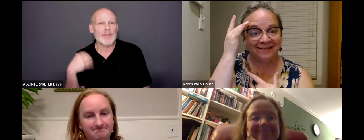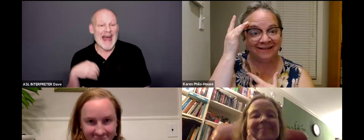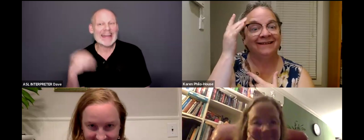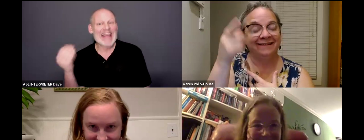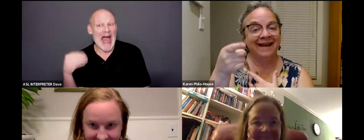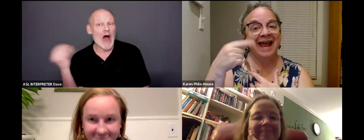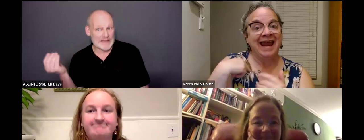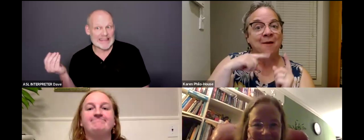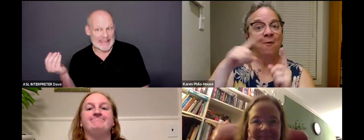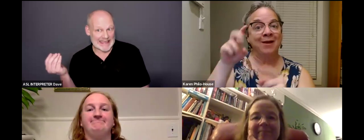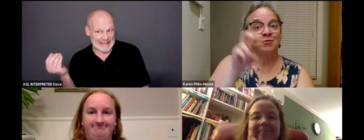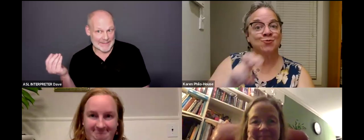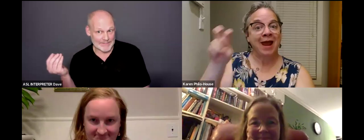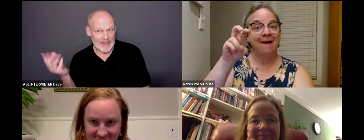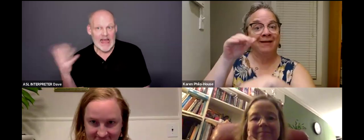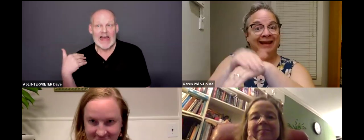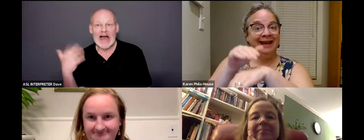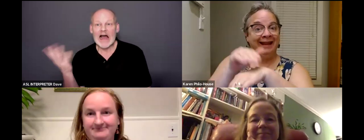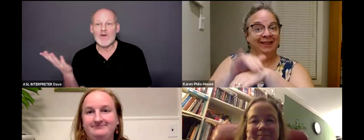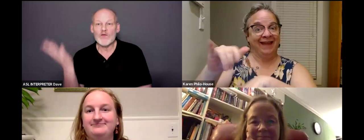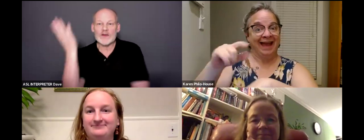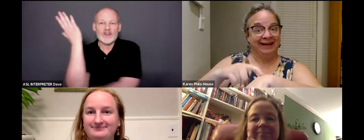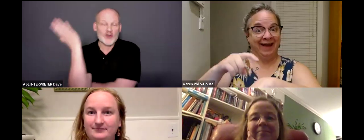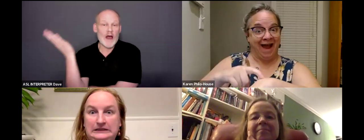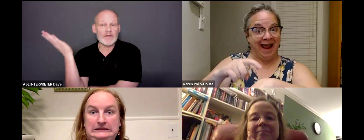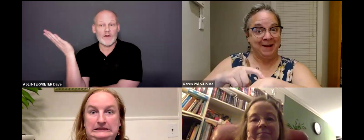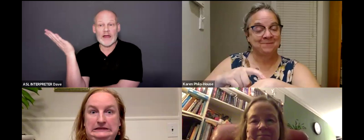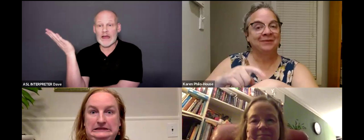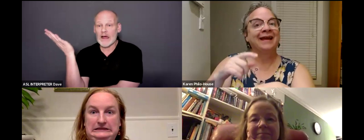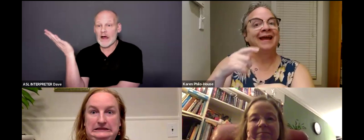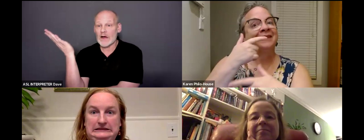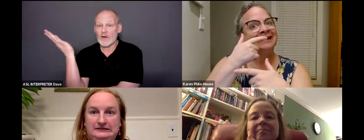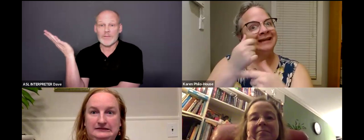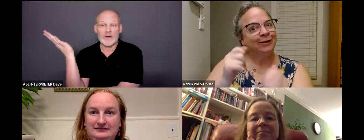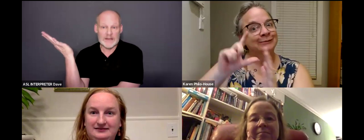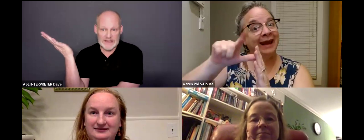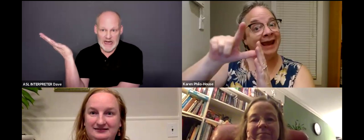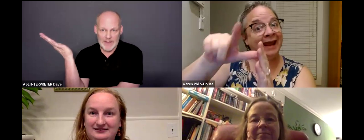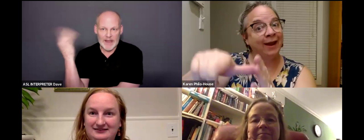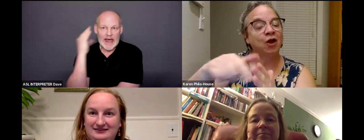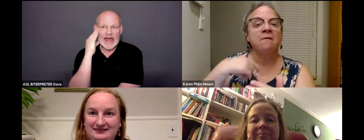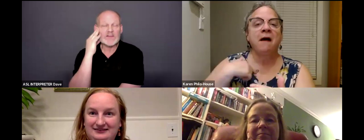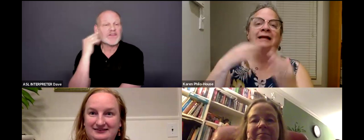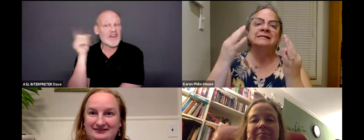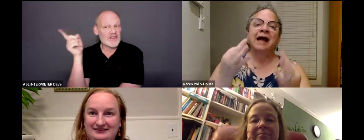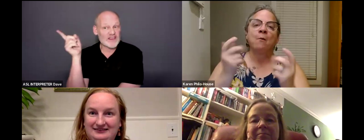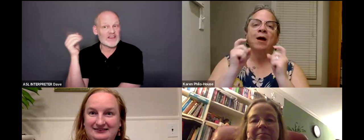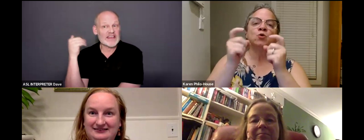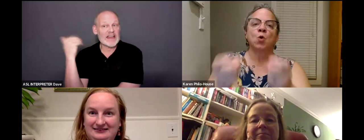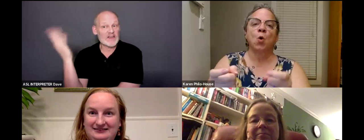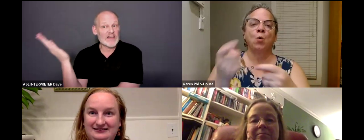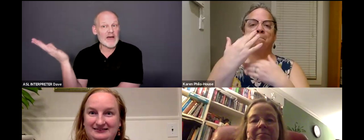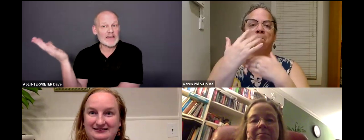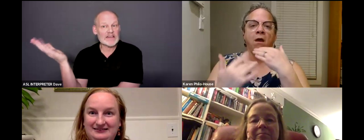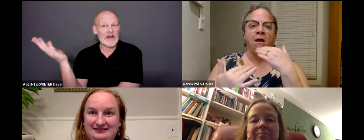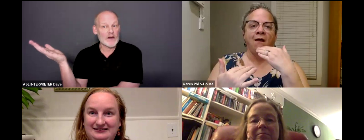something called mad cow disease. And I was traveling throughout Great Britain at the time. And it was very interesting because